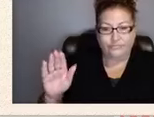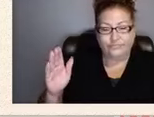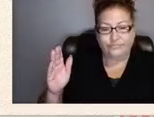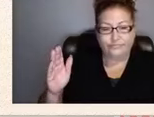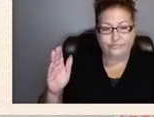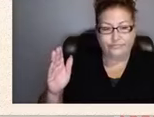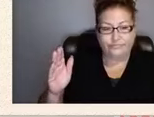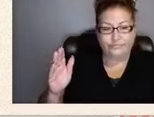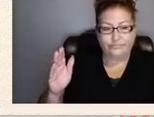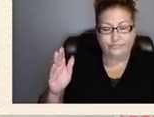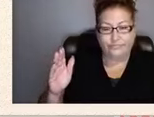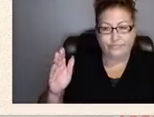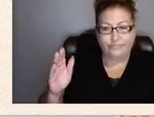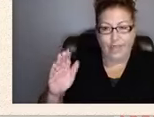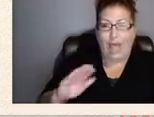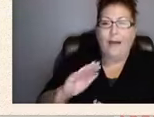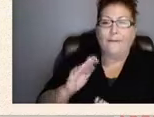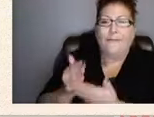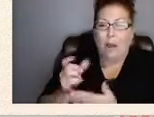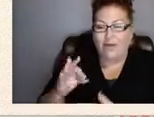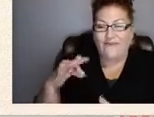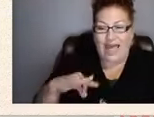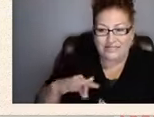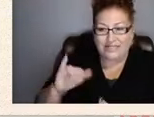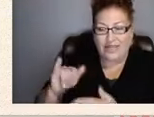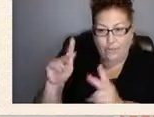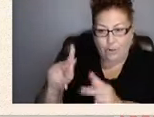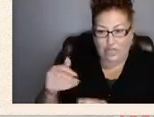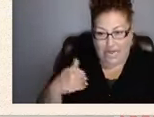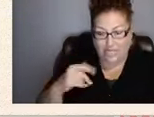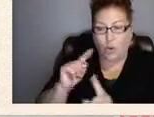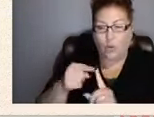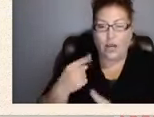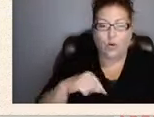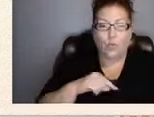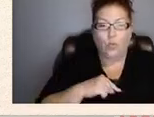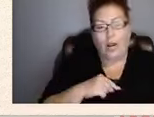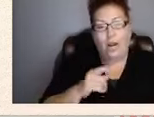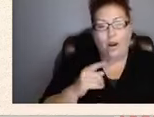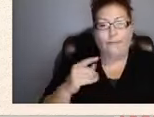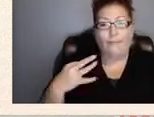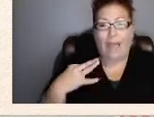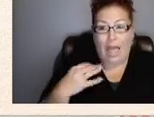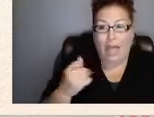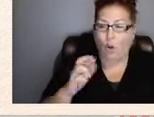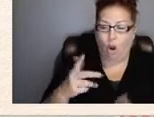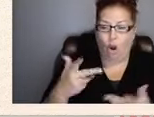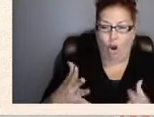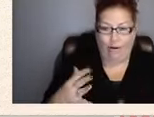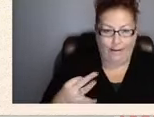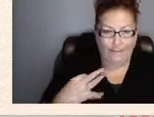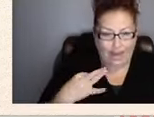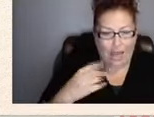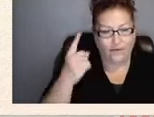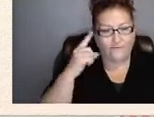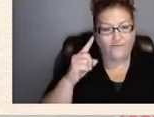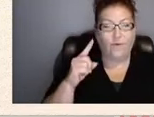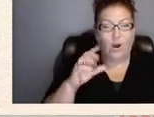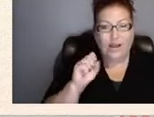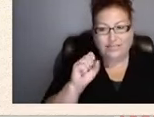assets that this person has when we are applying or have applied for SSI